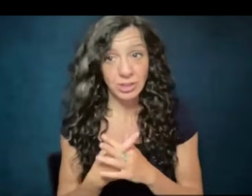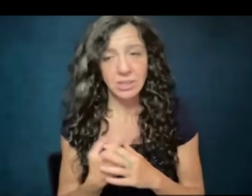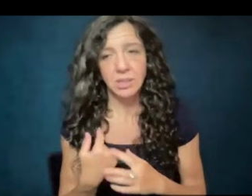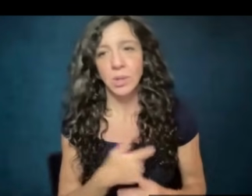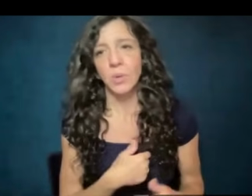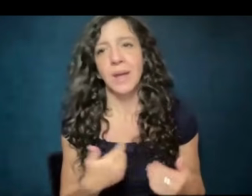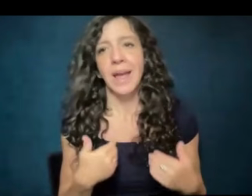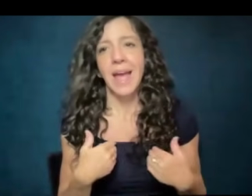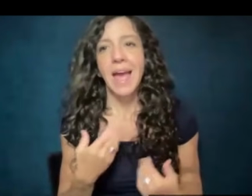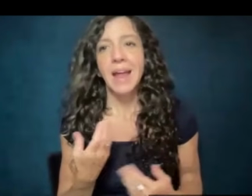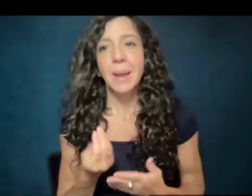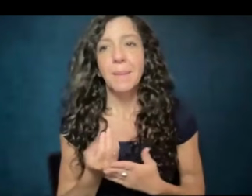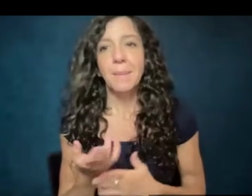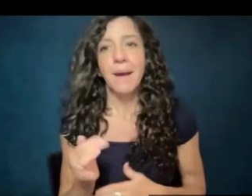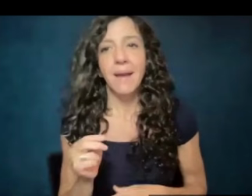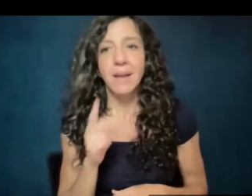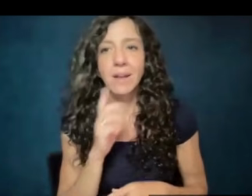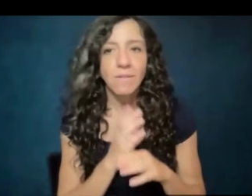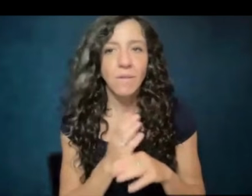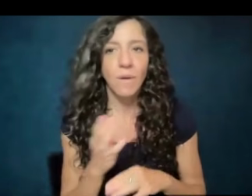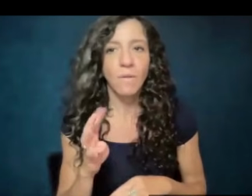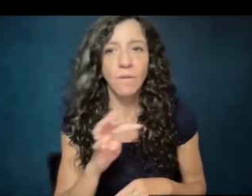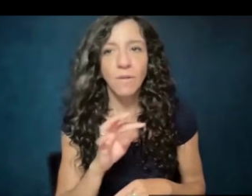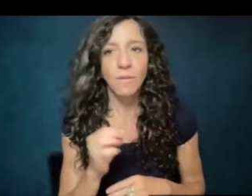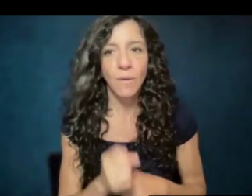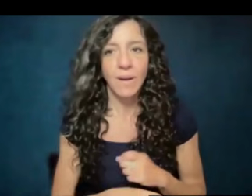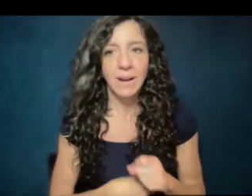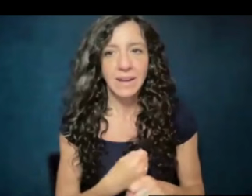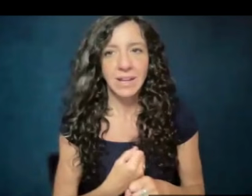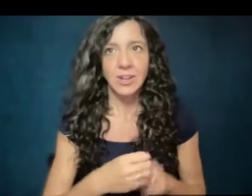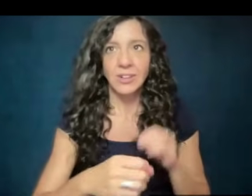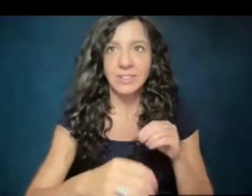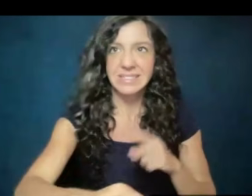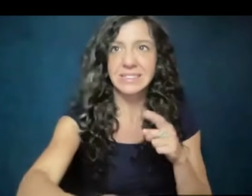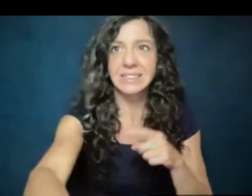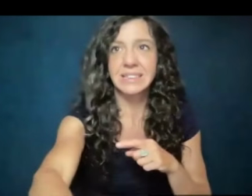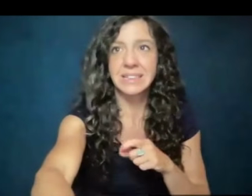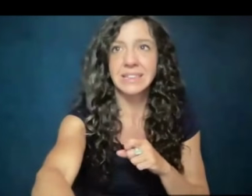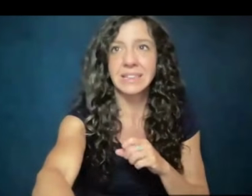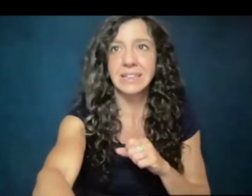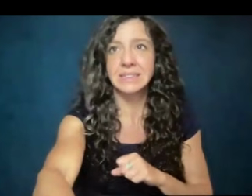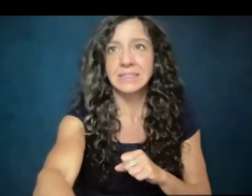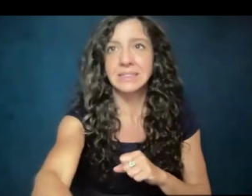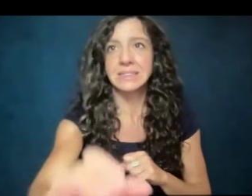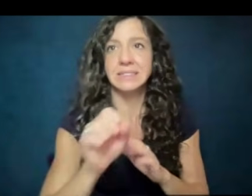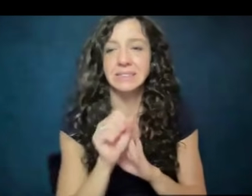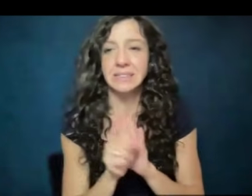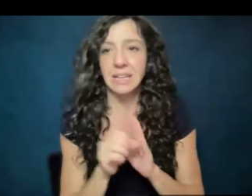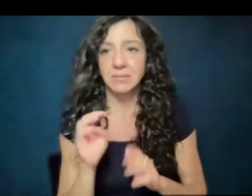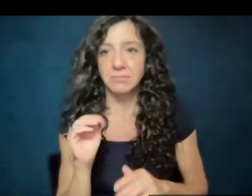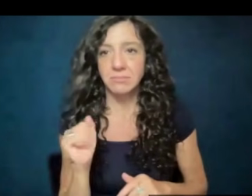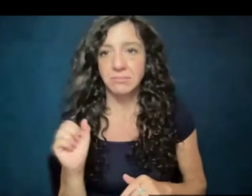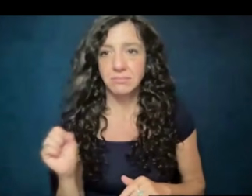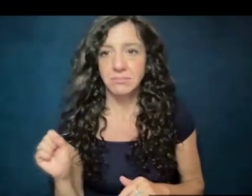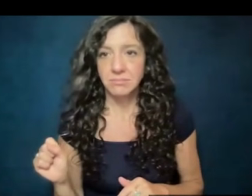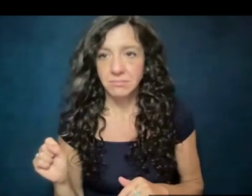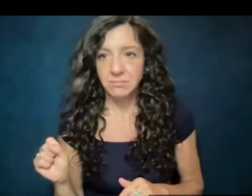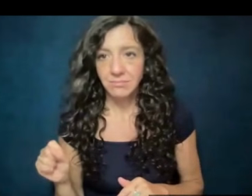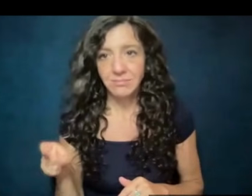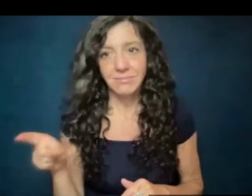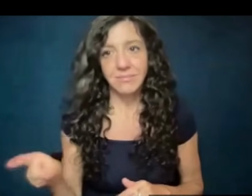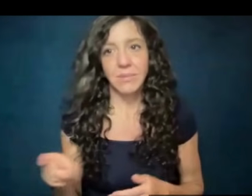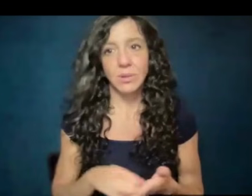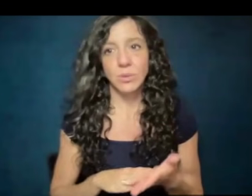had a buy-in for over 40 years in Massachusetts, and it was a waiver program that the